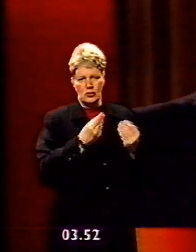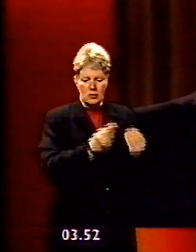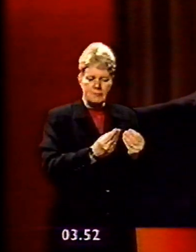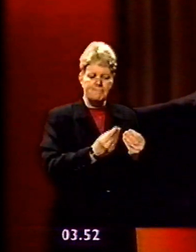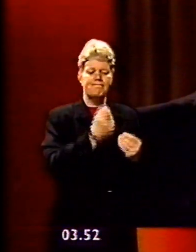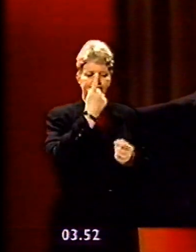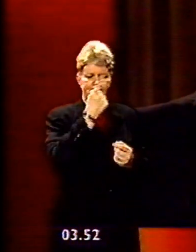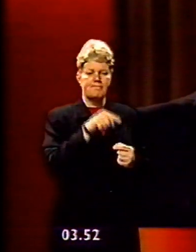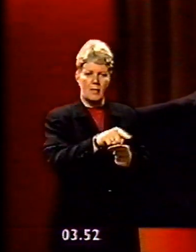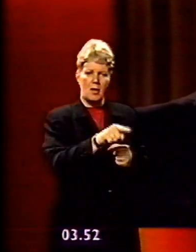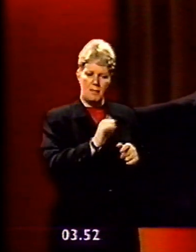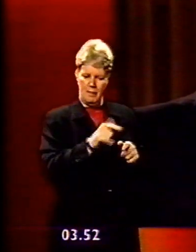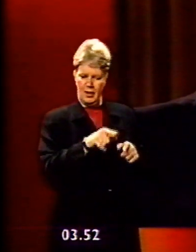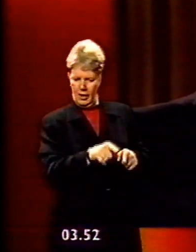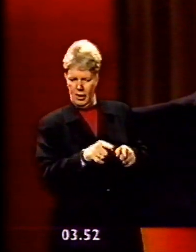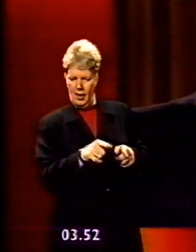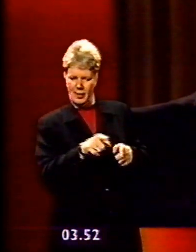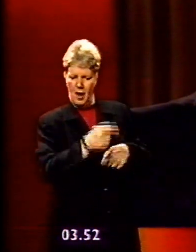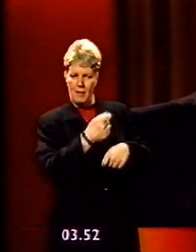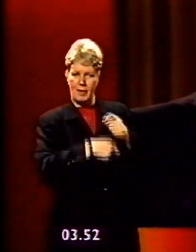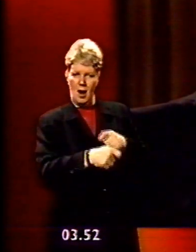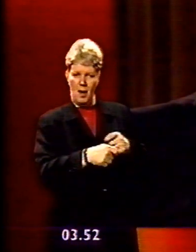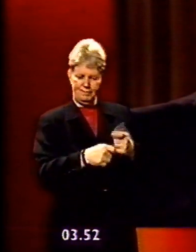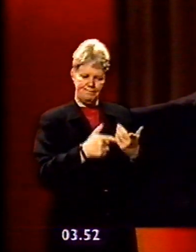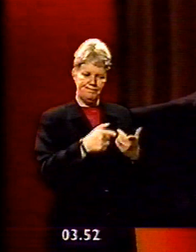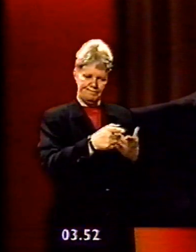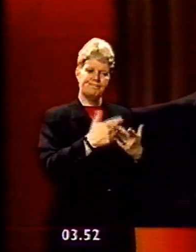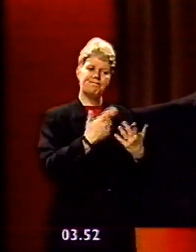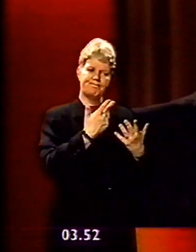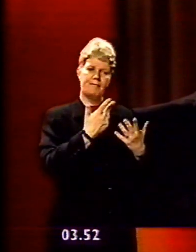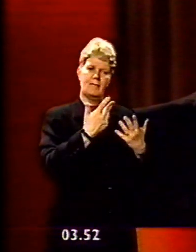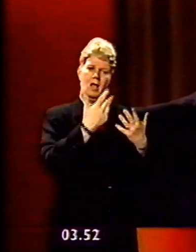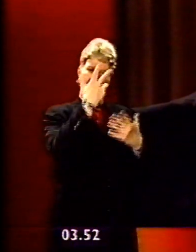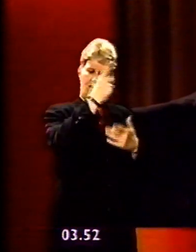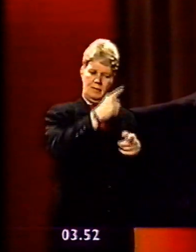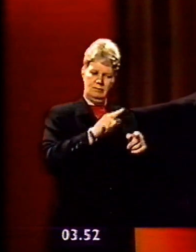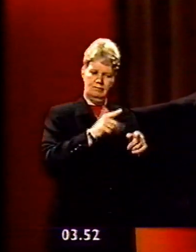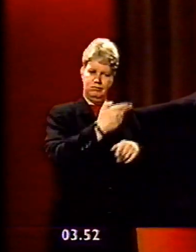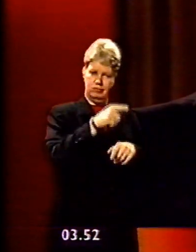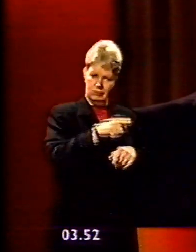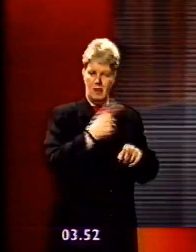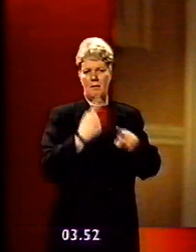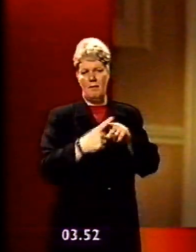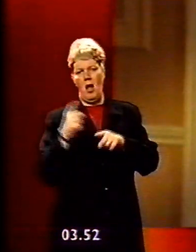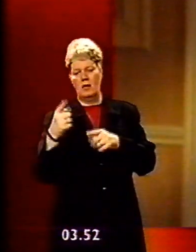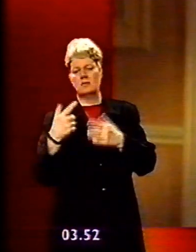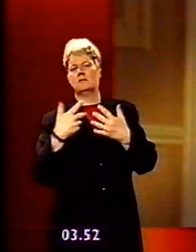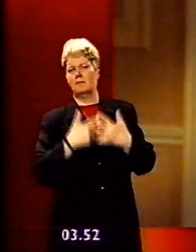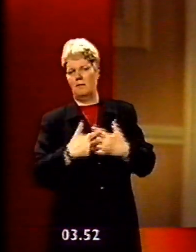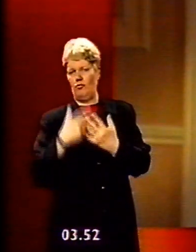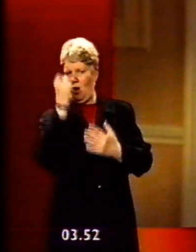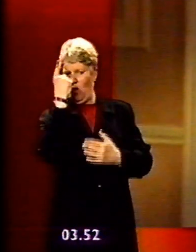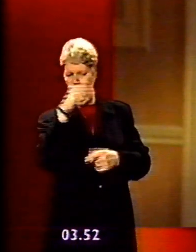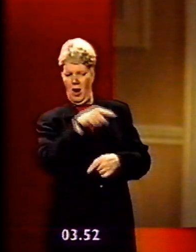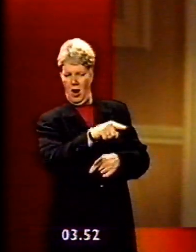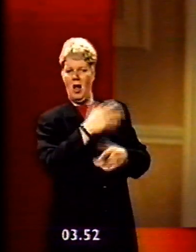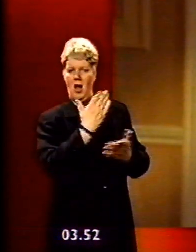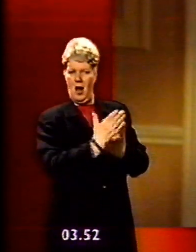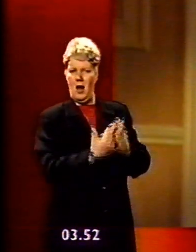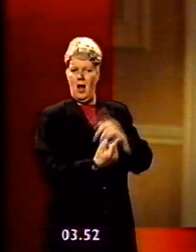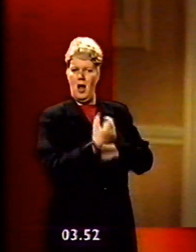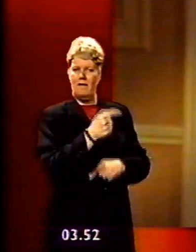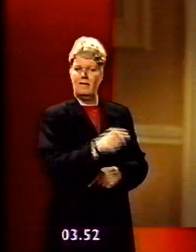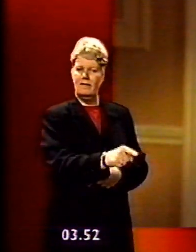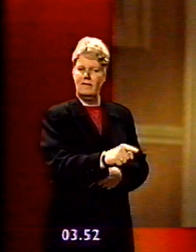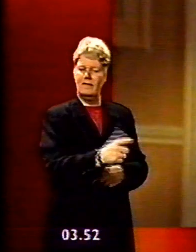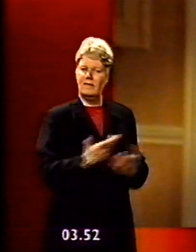murder by the government of Chile. And at worst, U.S. intelligence was aware that the government of Chile saw Horman in a rather serious light,